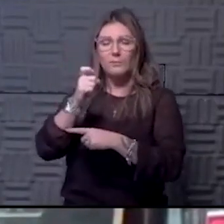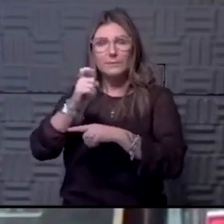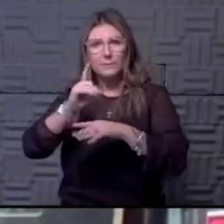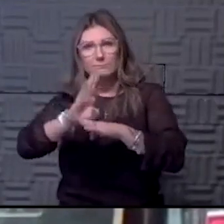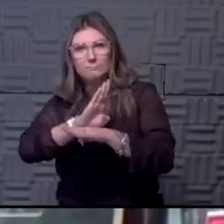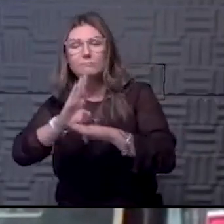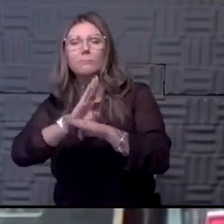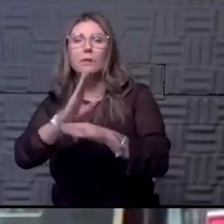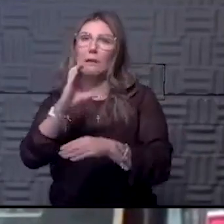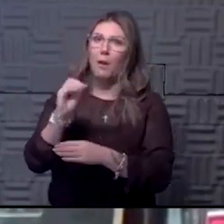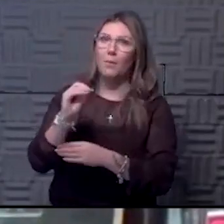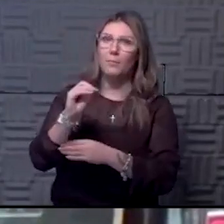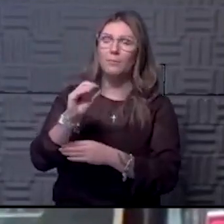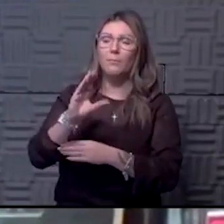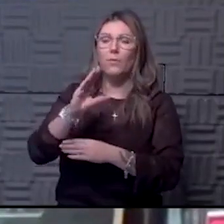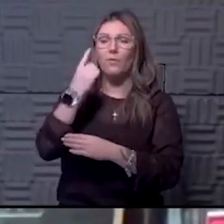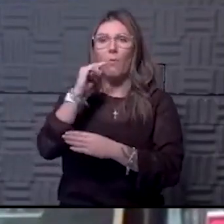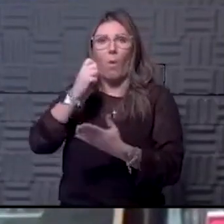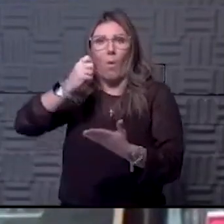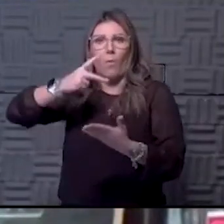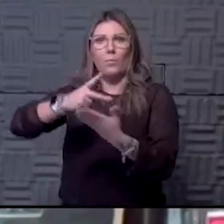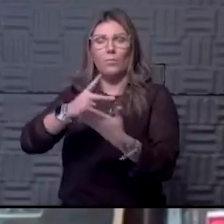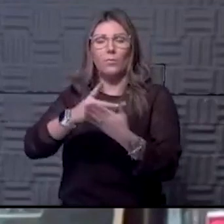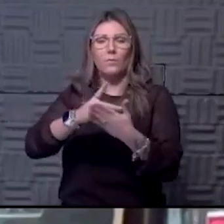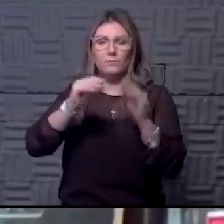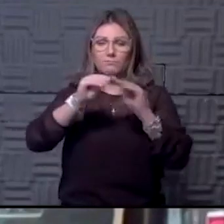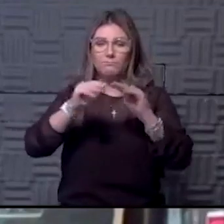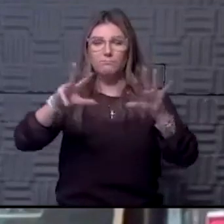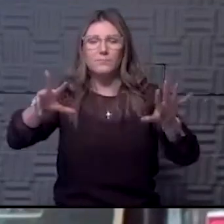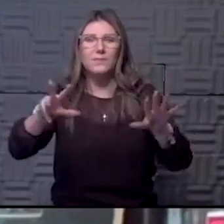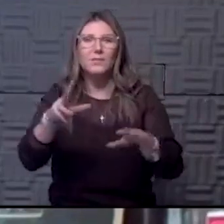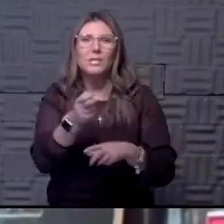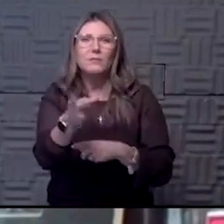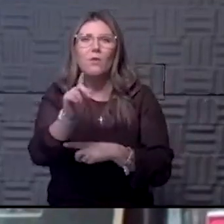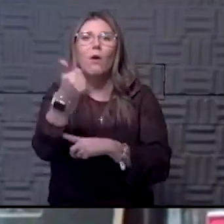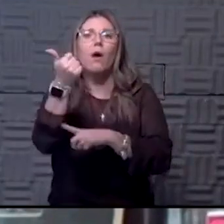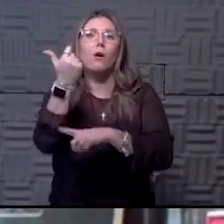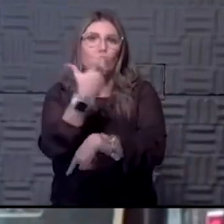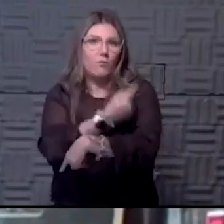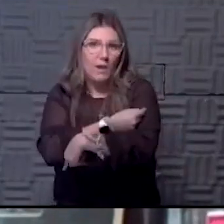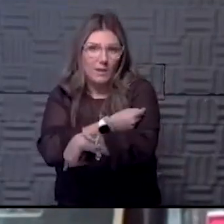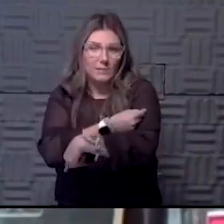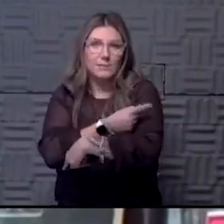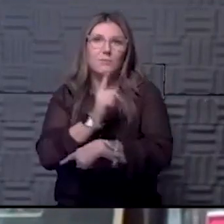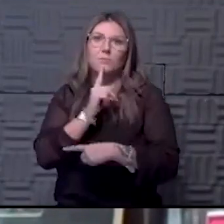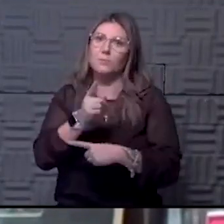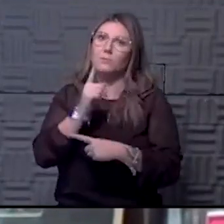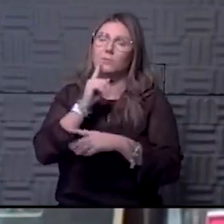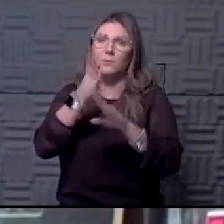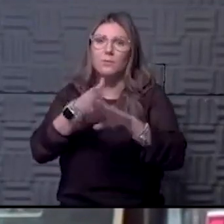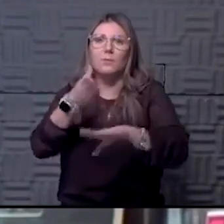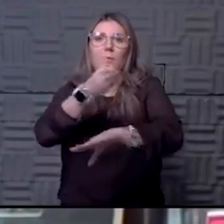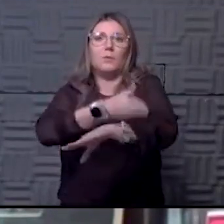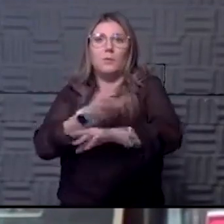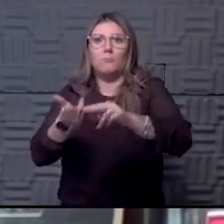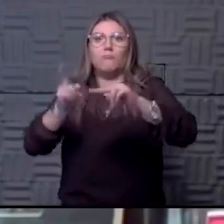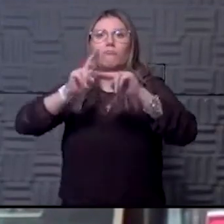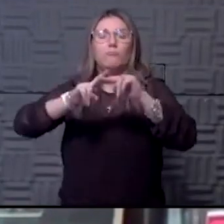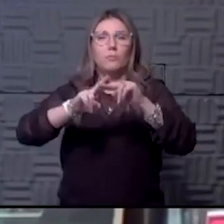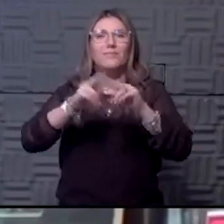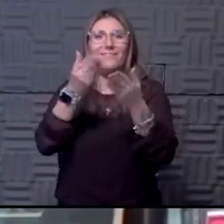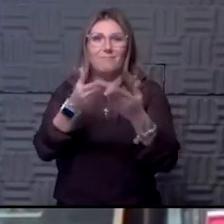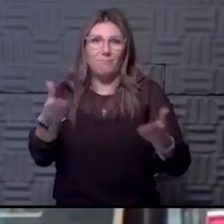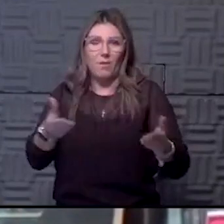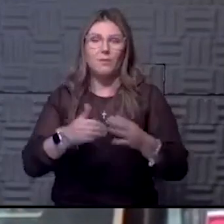their approval for distribution of a couple of other vaccines that would significantly increase the supply.